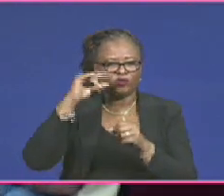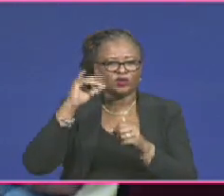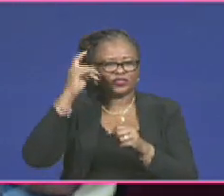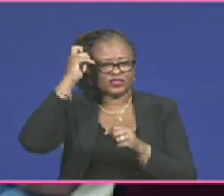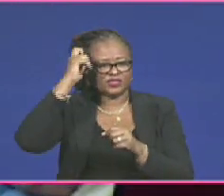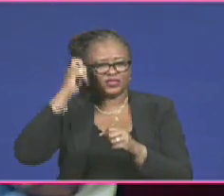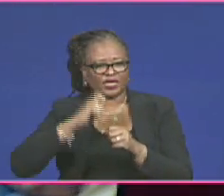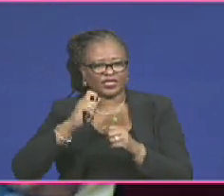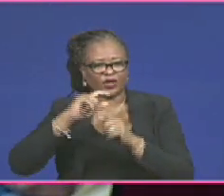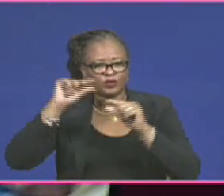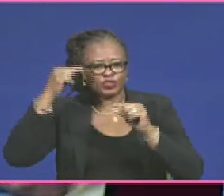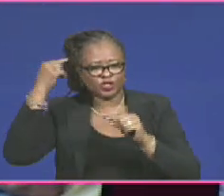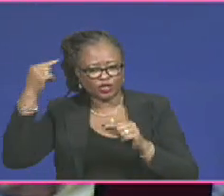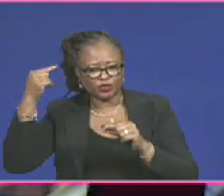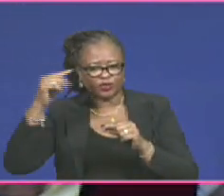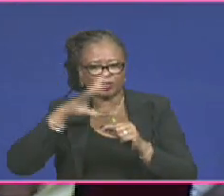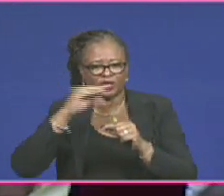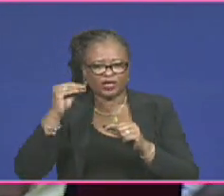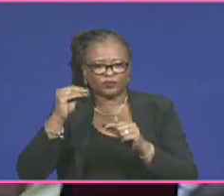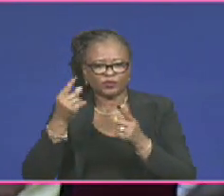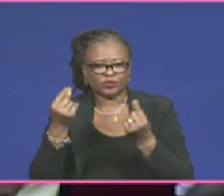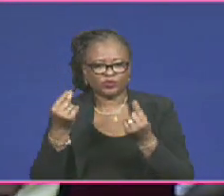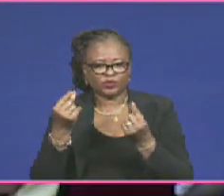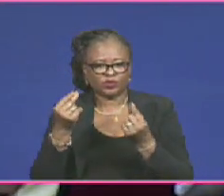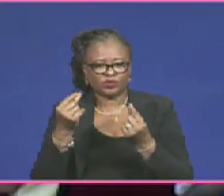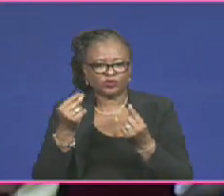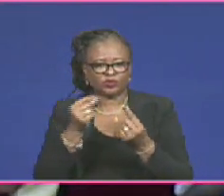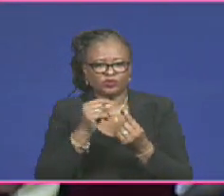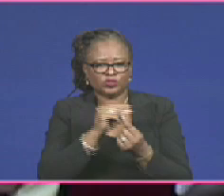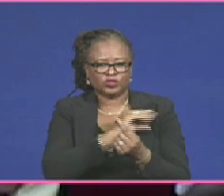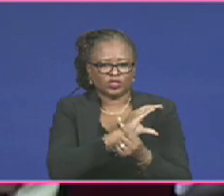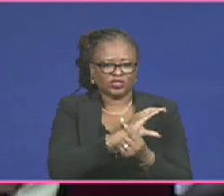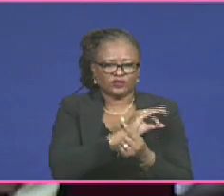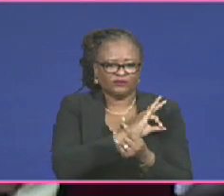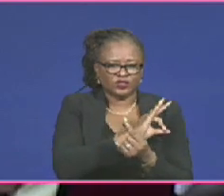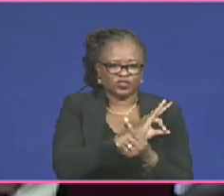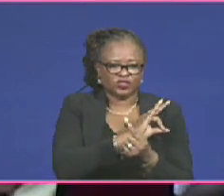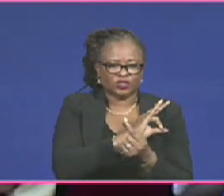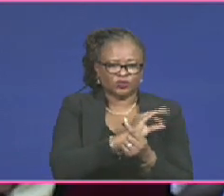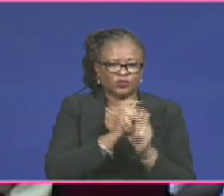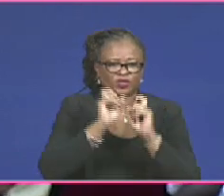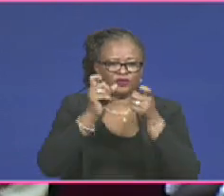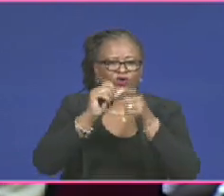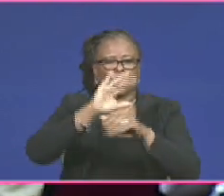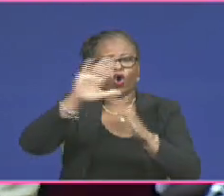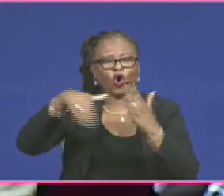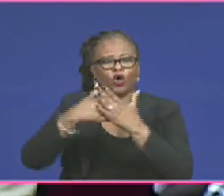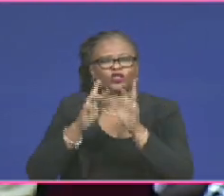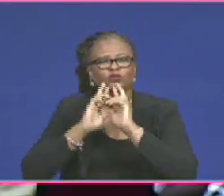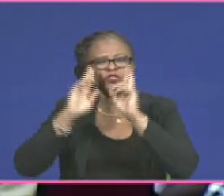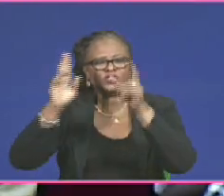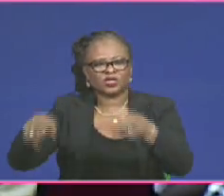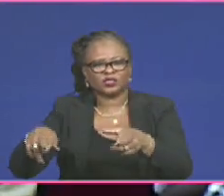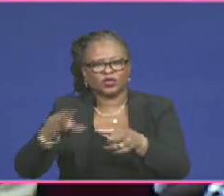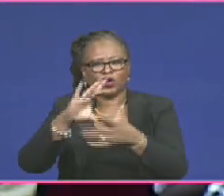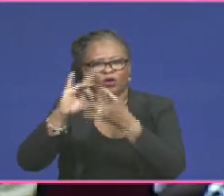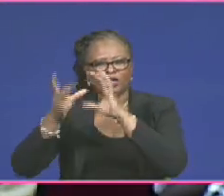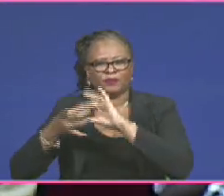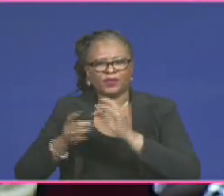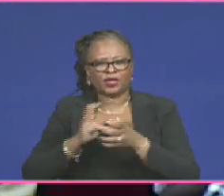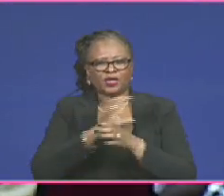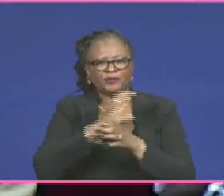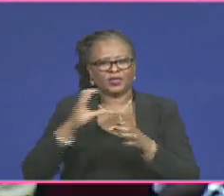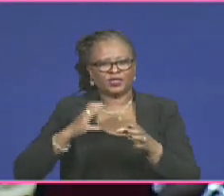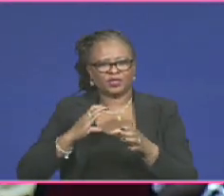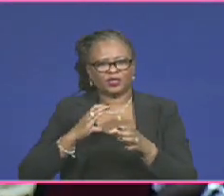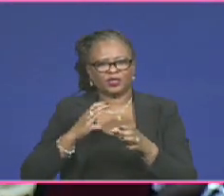Secretary General. Of course, make sure to tune in our very own Charles Leonard Fisher first thing tomorrow morning. We'll give you all the results from the Bahamas Olympic Committee elections